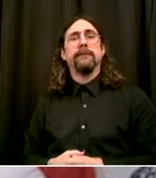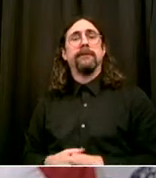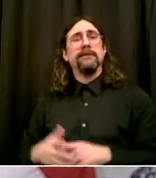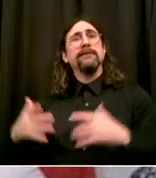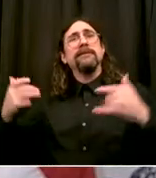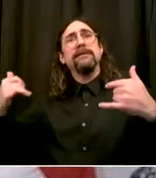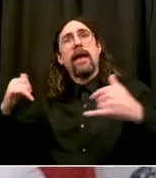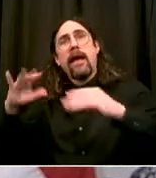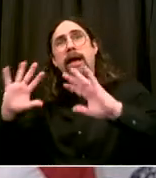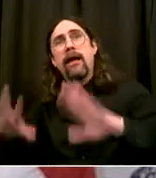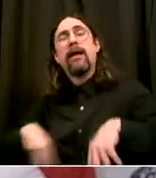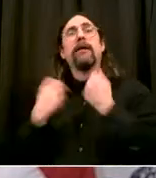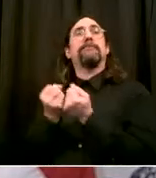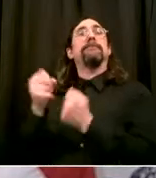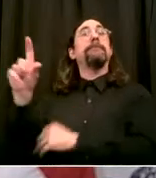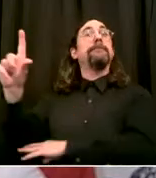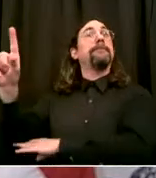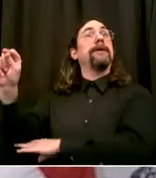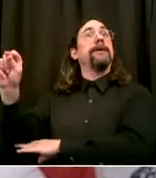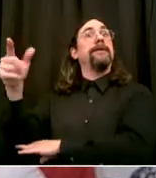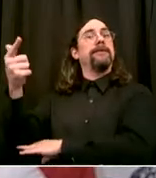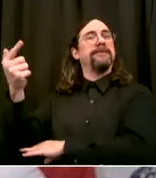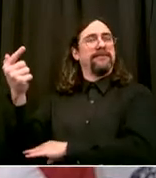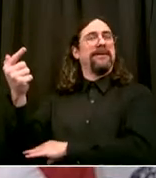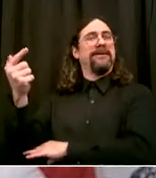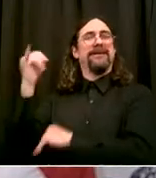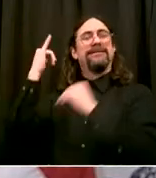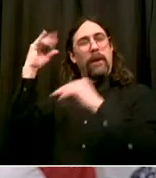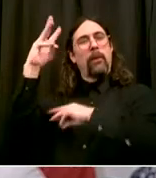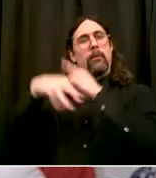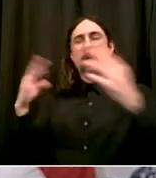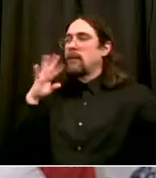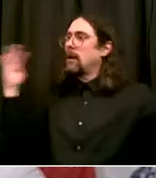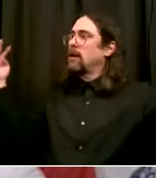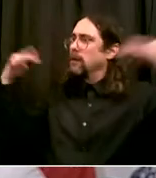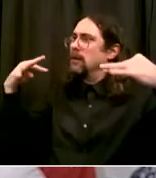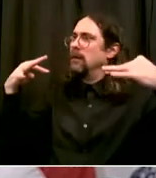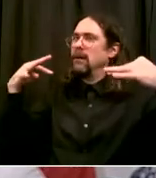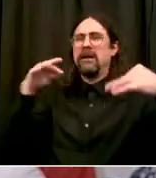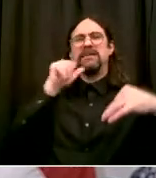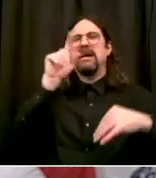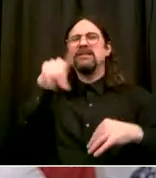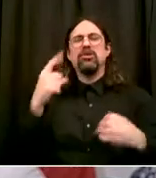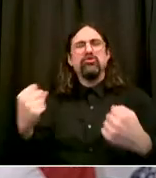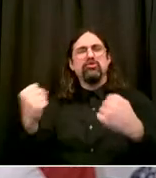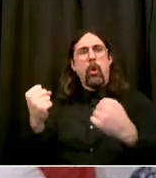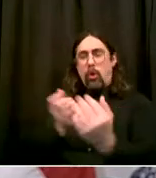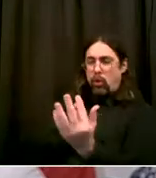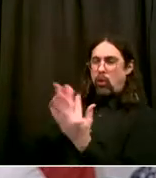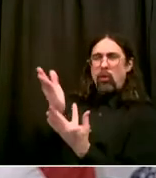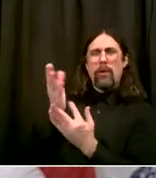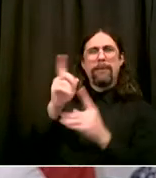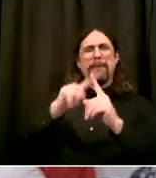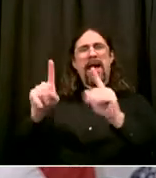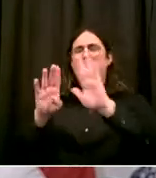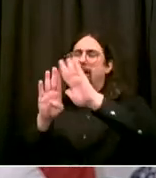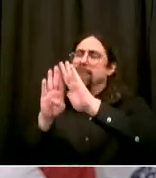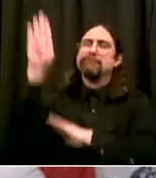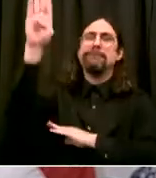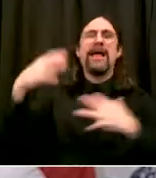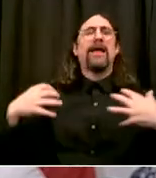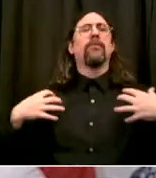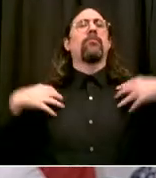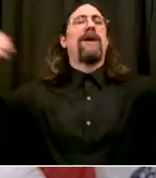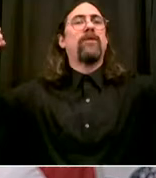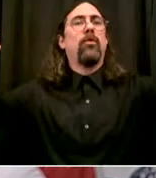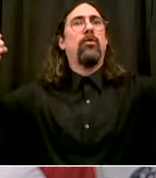they were before, fairer, stronger, more inclusive of all of us. We will do that in 2021. I'm not